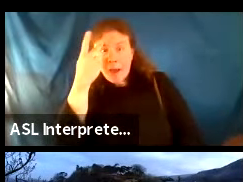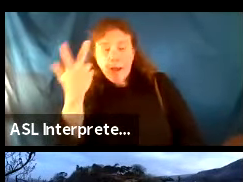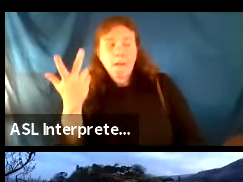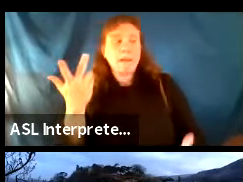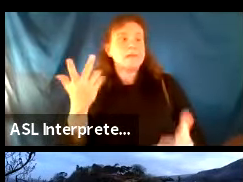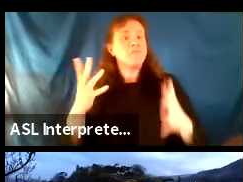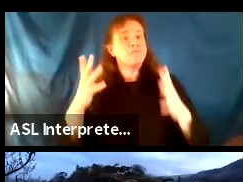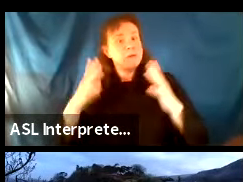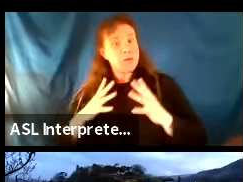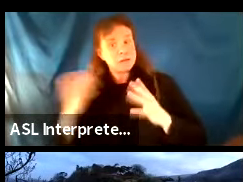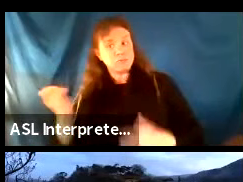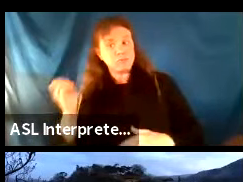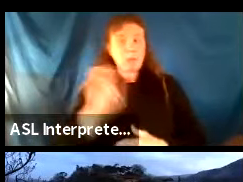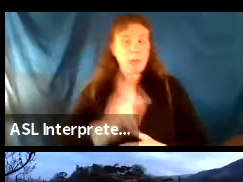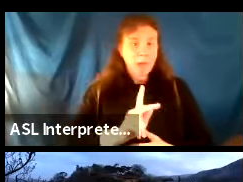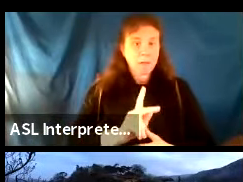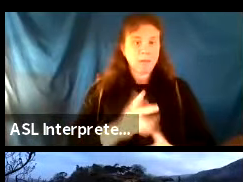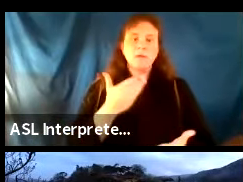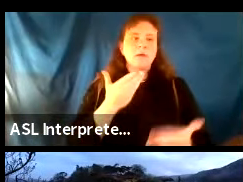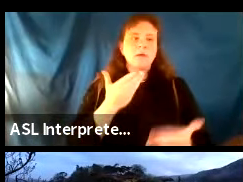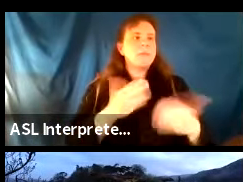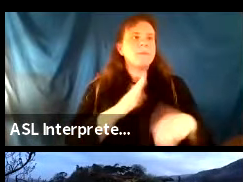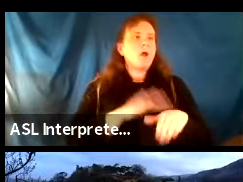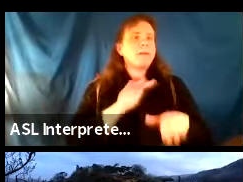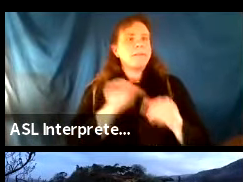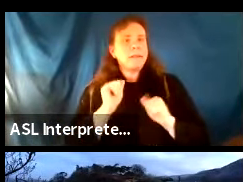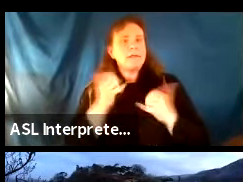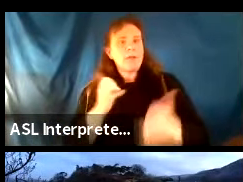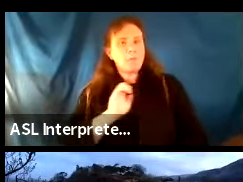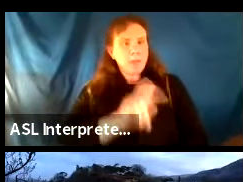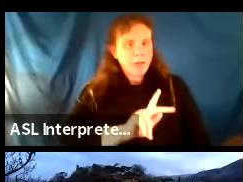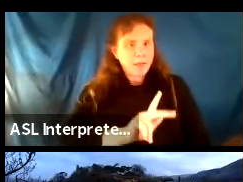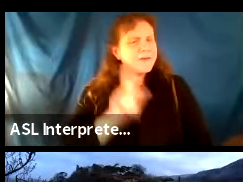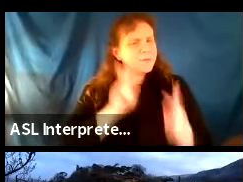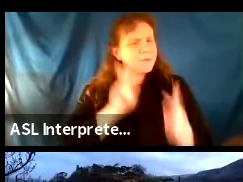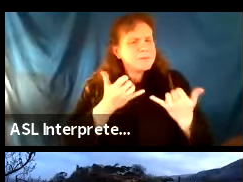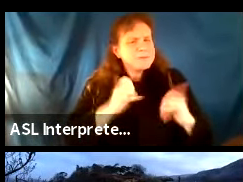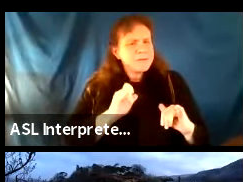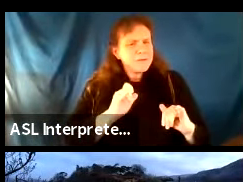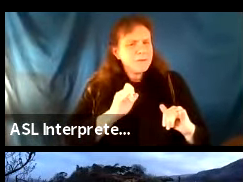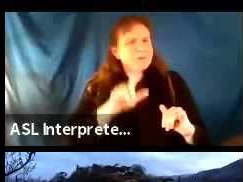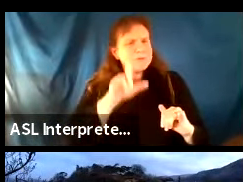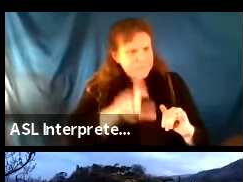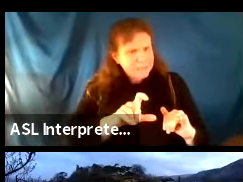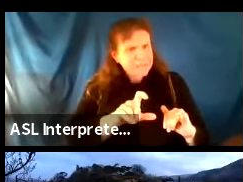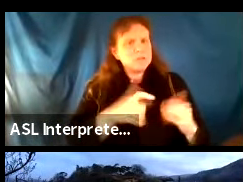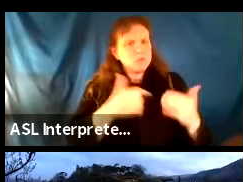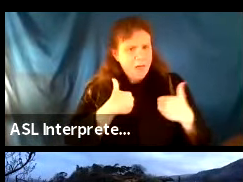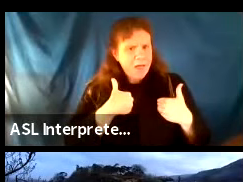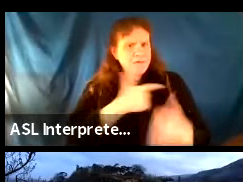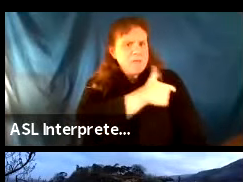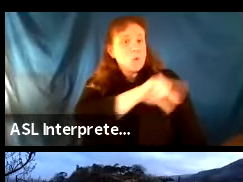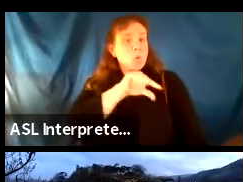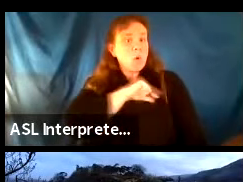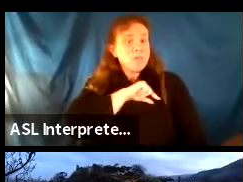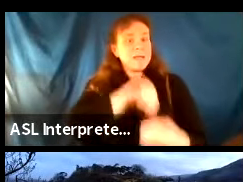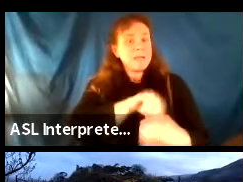from vacation, maybe they were out on leave. There's going to be people who still need to be vaccinated. And so you have to continue